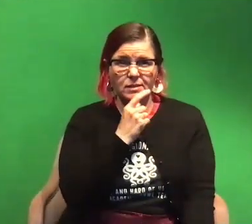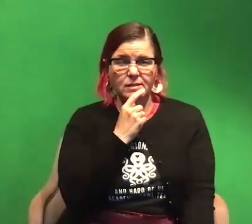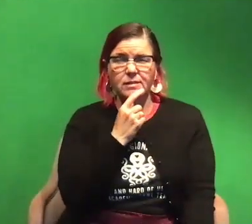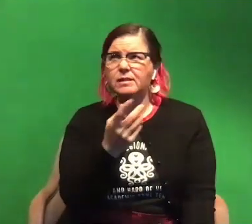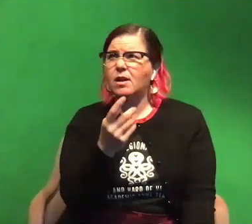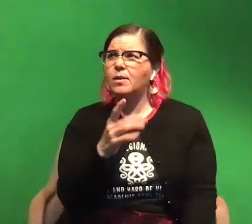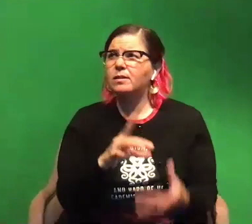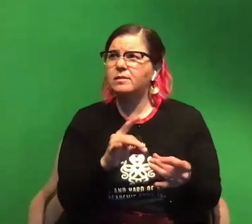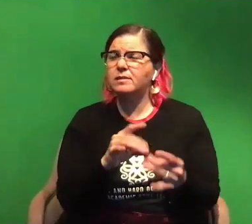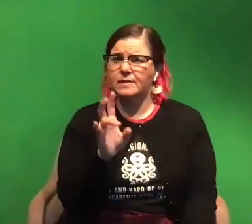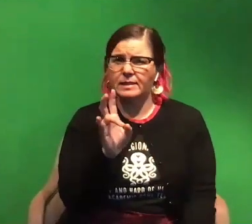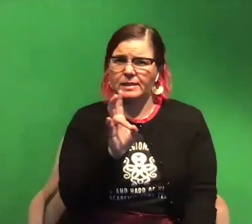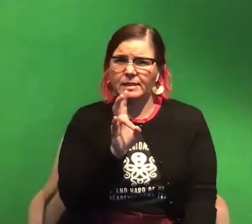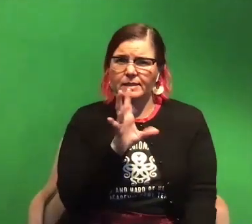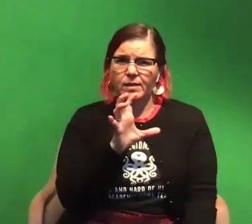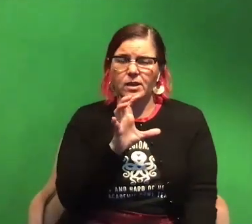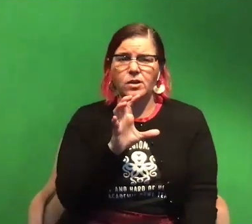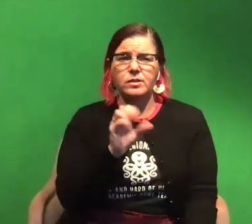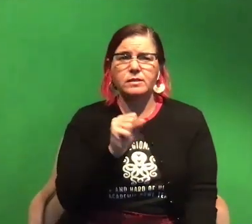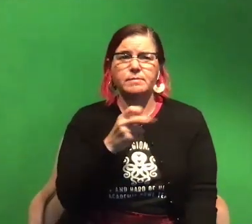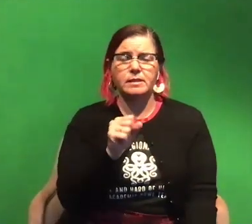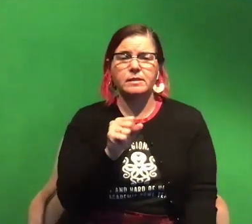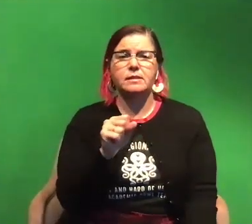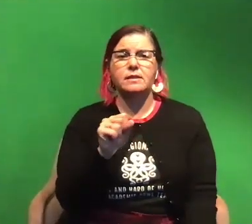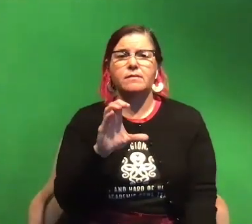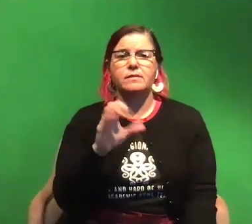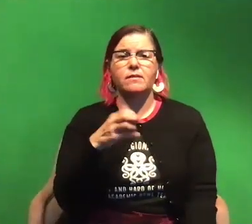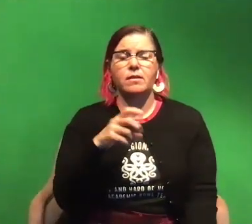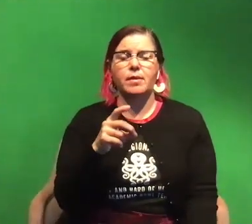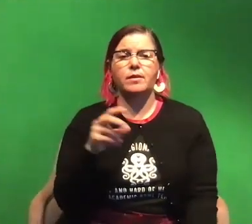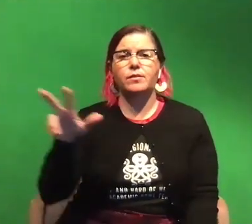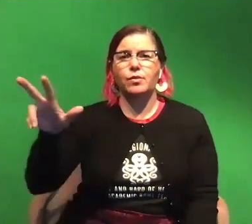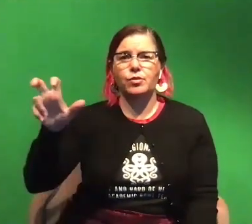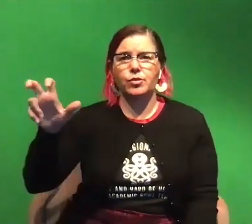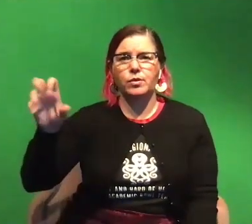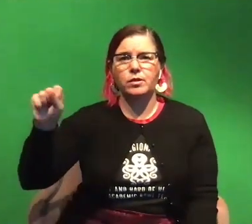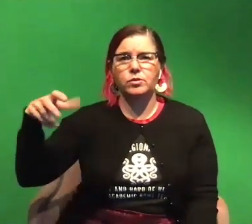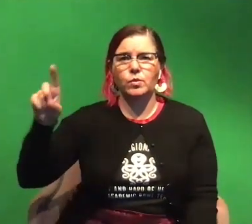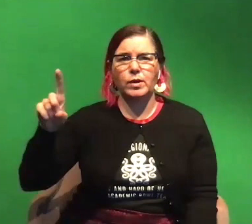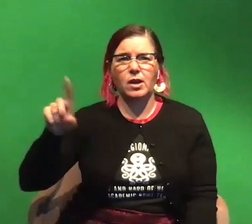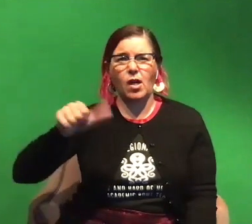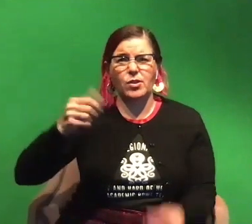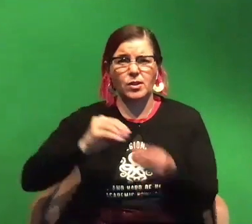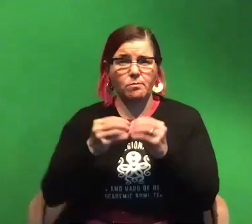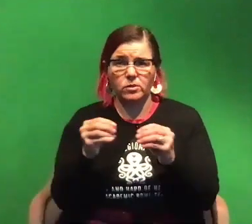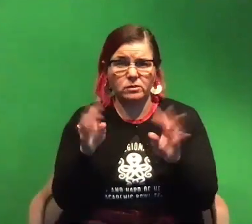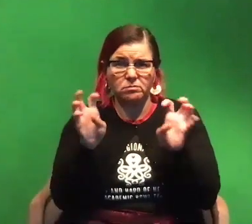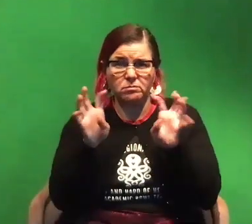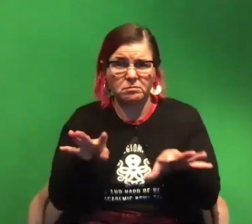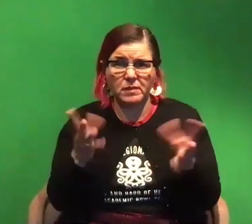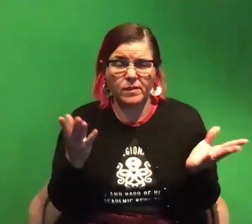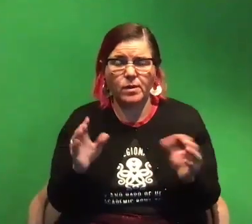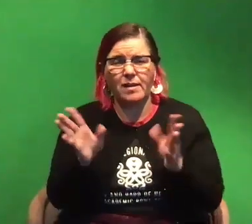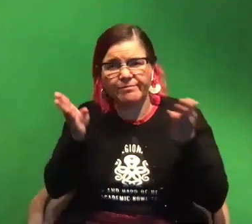say that there were 700 species of cephalopod total, 300 squid, and then the other numbers I don't even know because I'm focused on